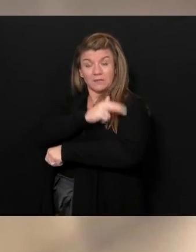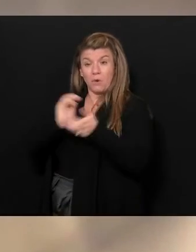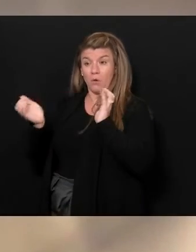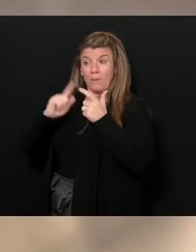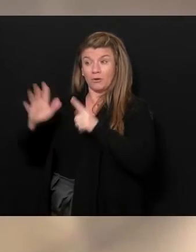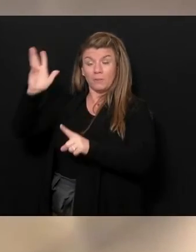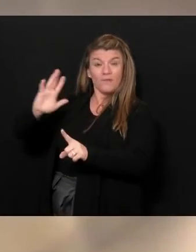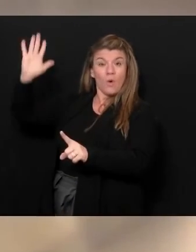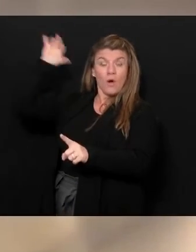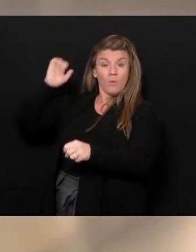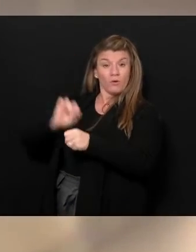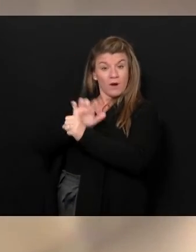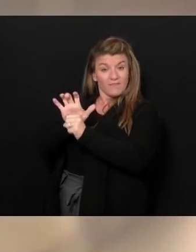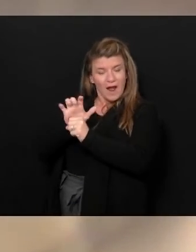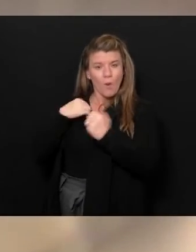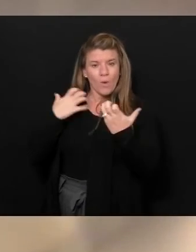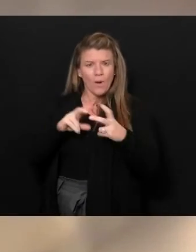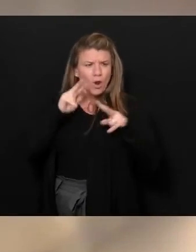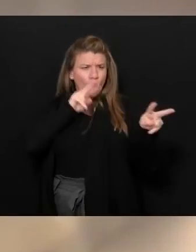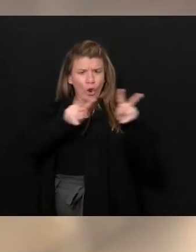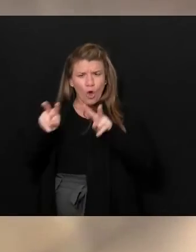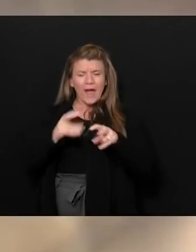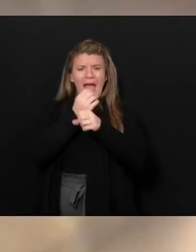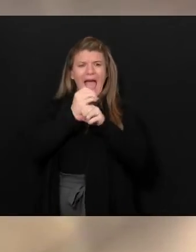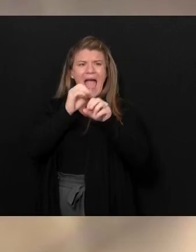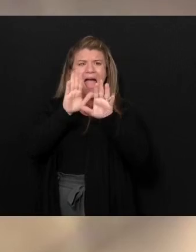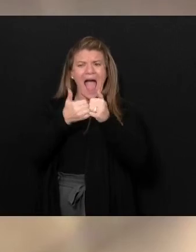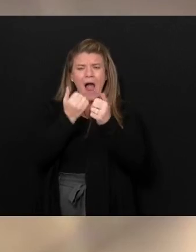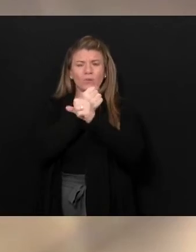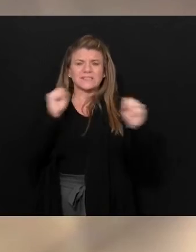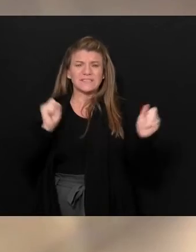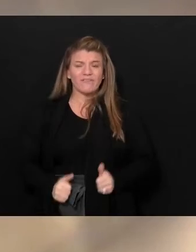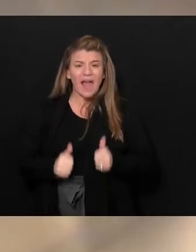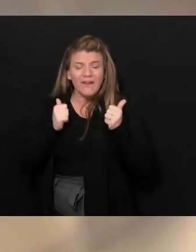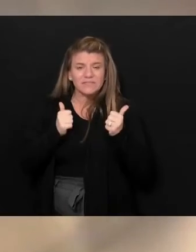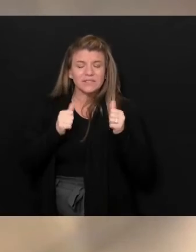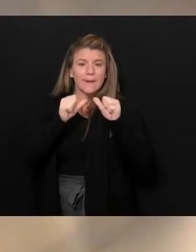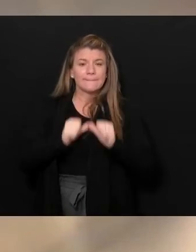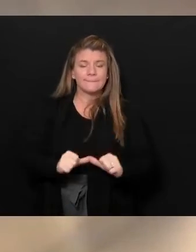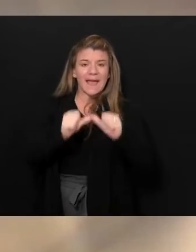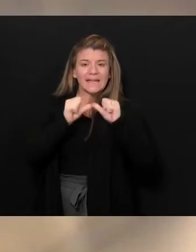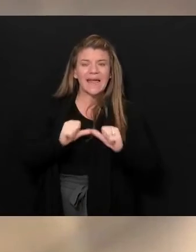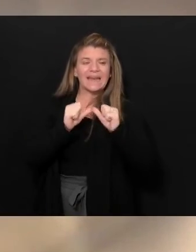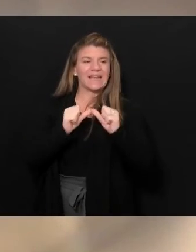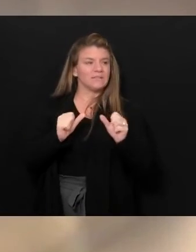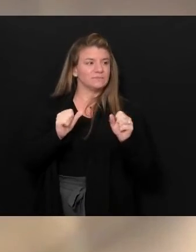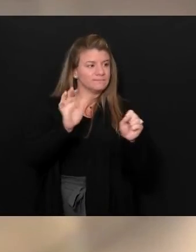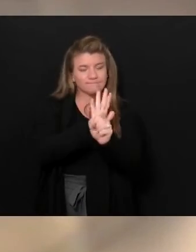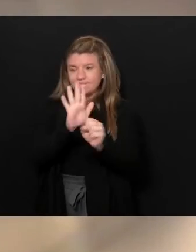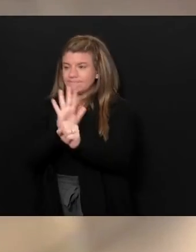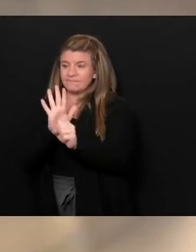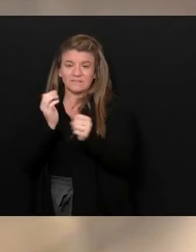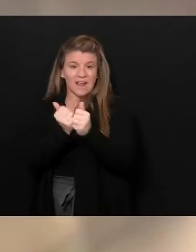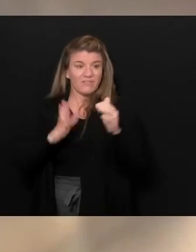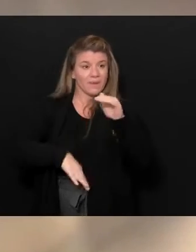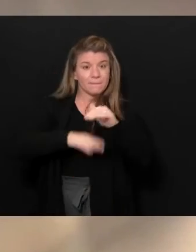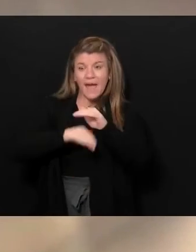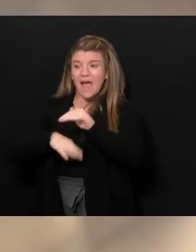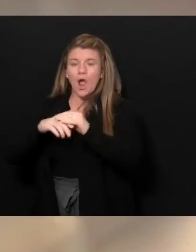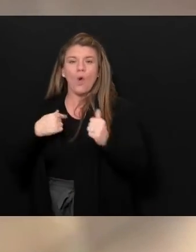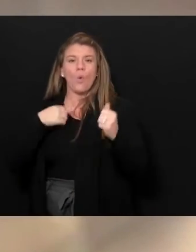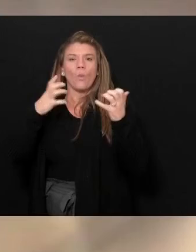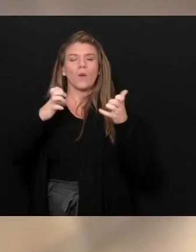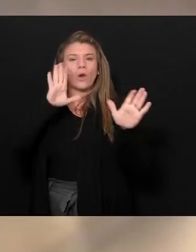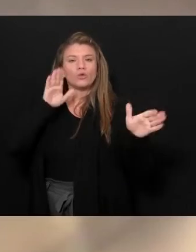had before, and we start looking at saving lives and maintaining vital capacities, then we want to target